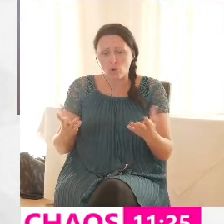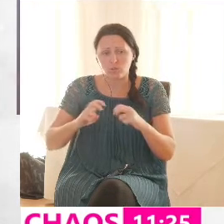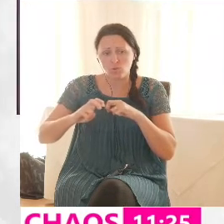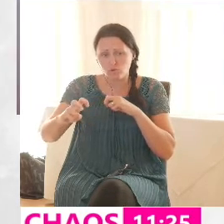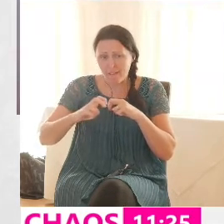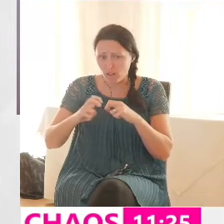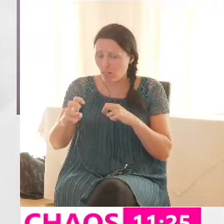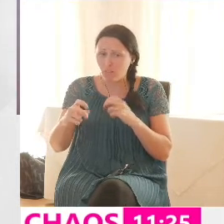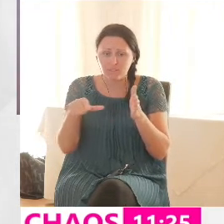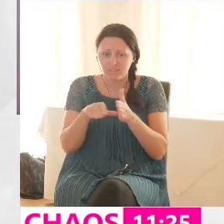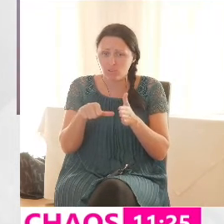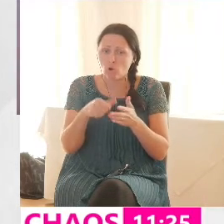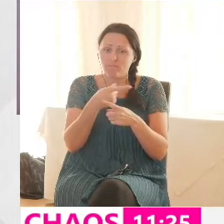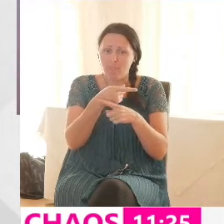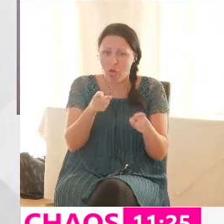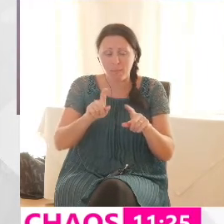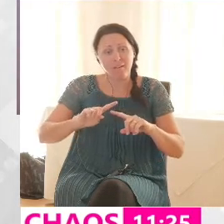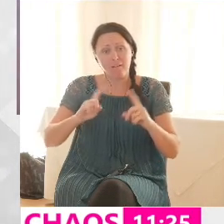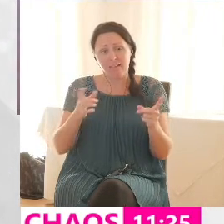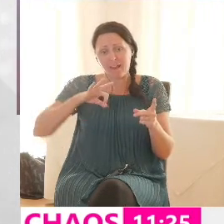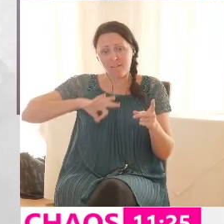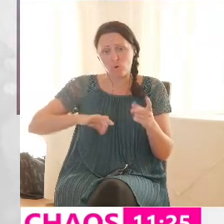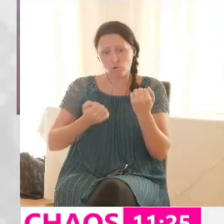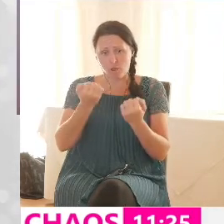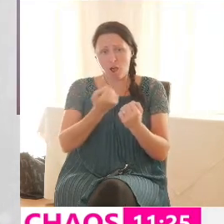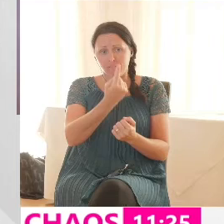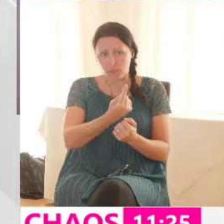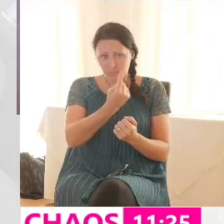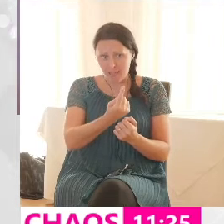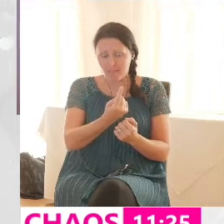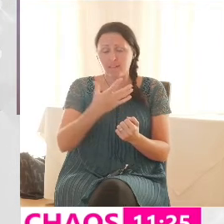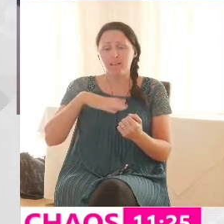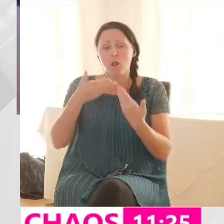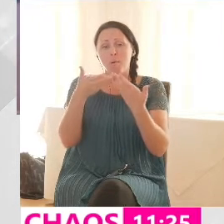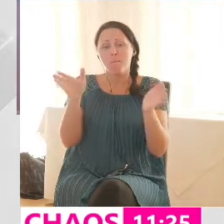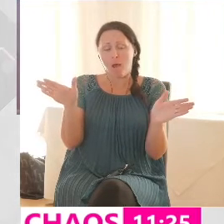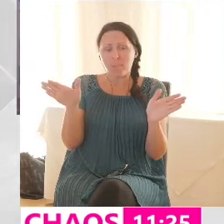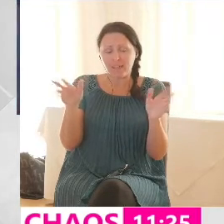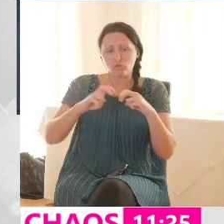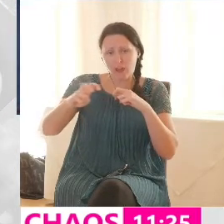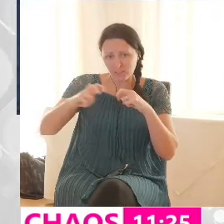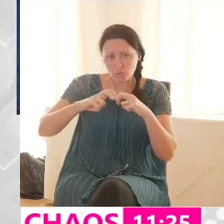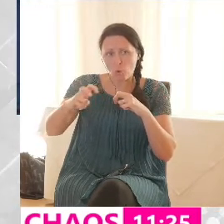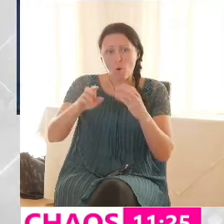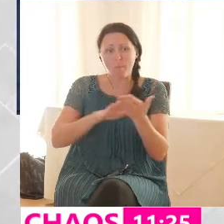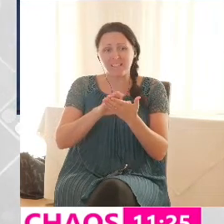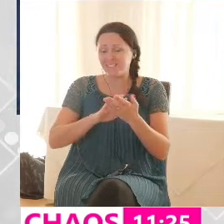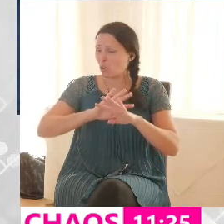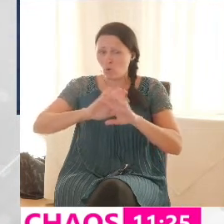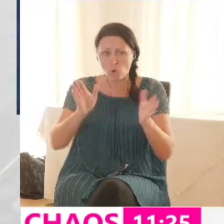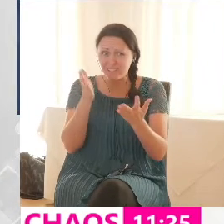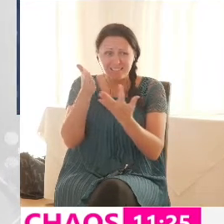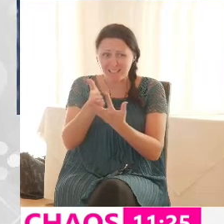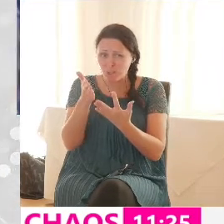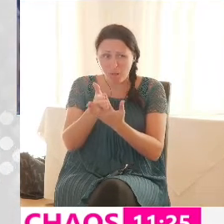personal car. Cost of travel is very high for me. Workplace is not accessible for me because there is a